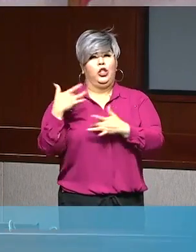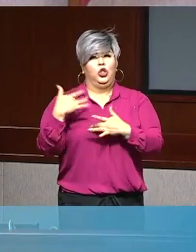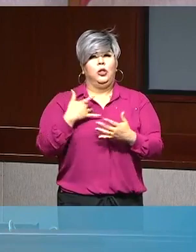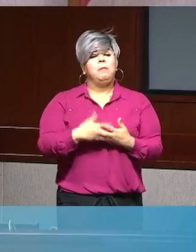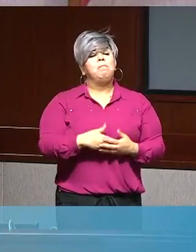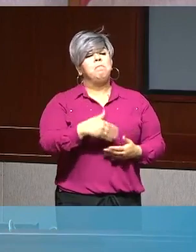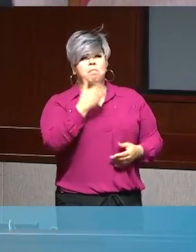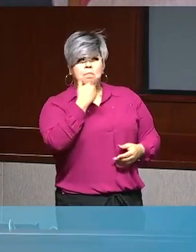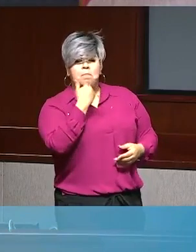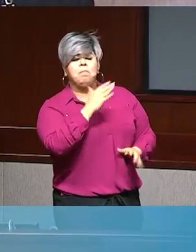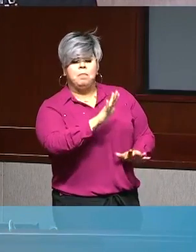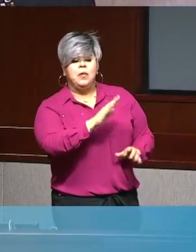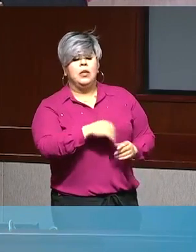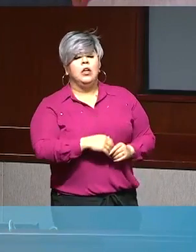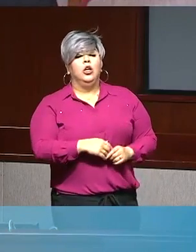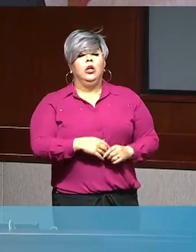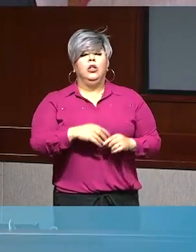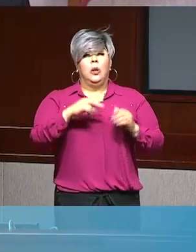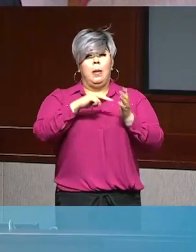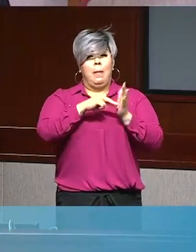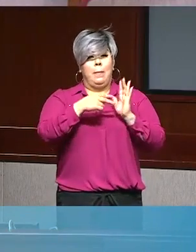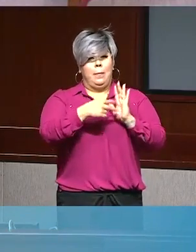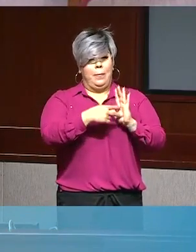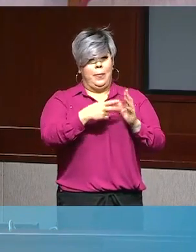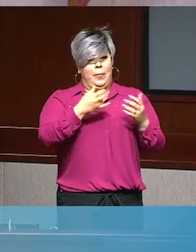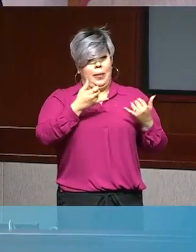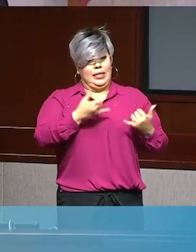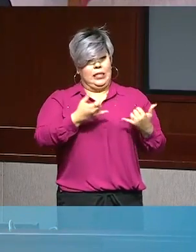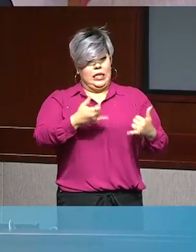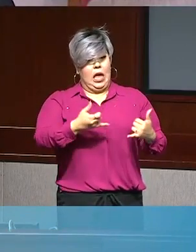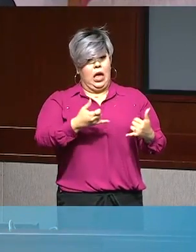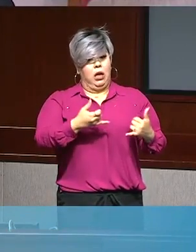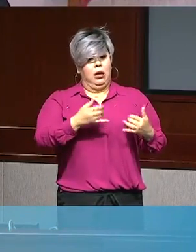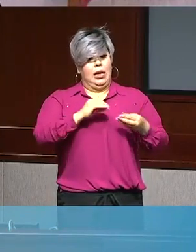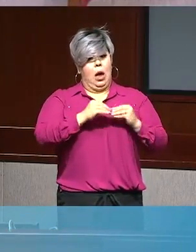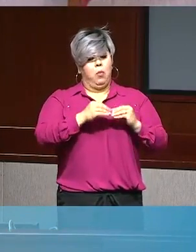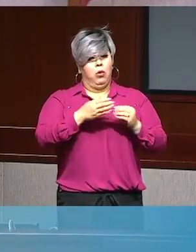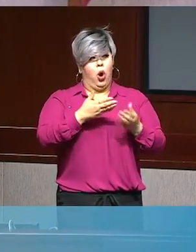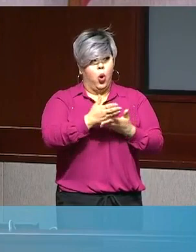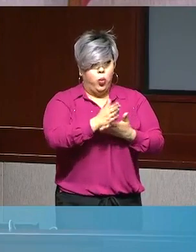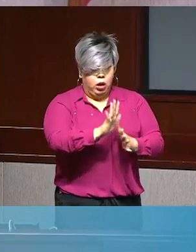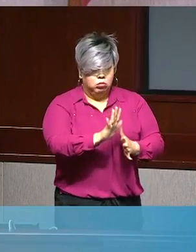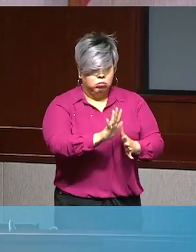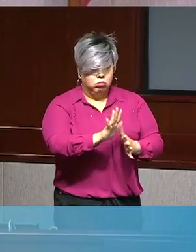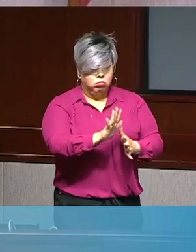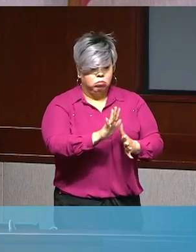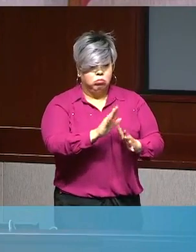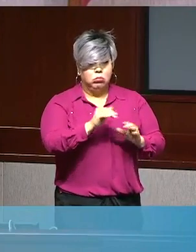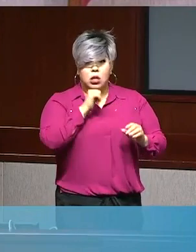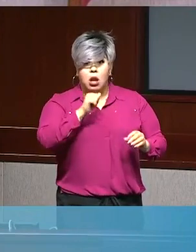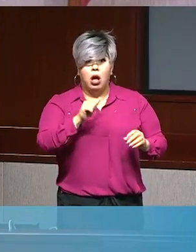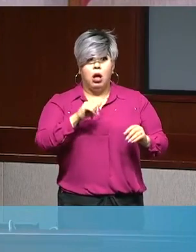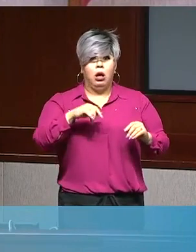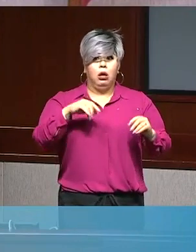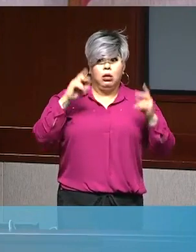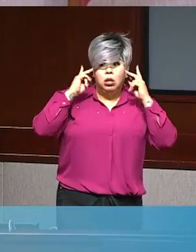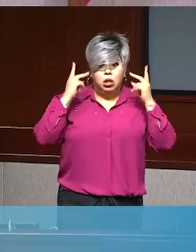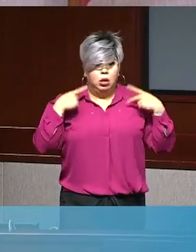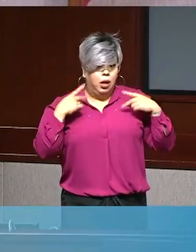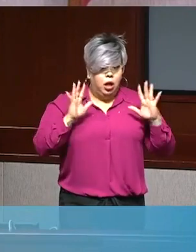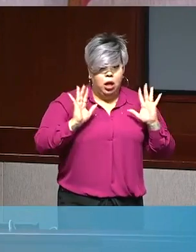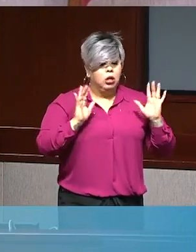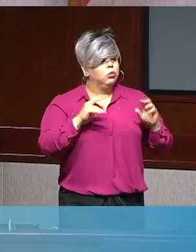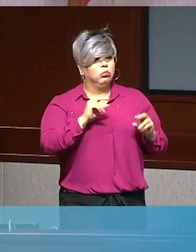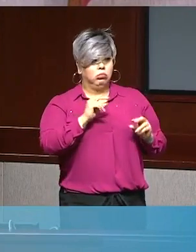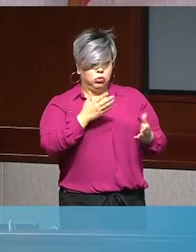you, Matt. And as it stands today, though, things are okay right now, just to be clear, in terms of hospitalizations and ICU